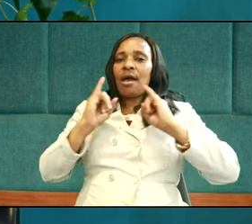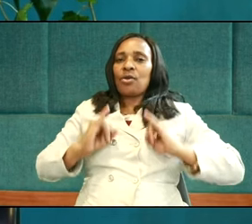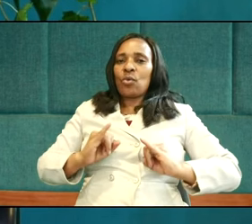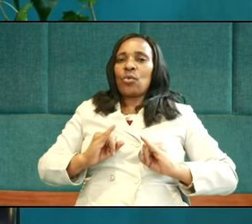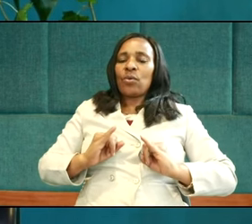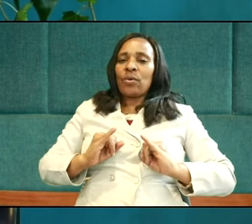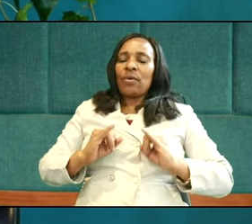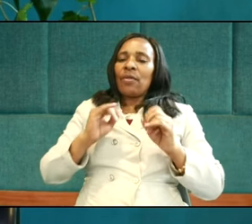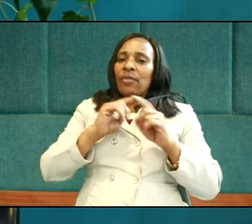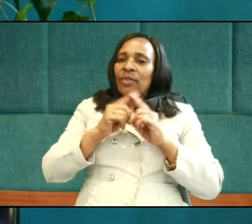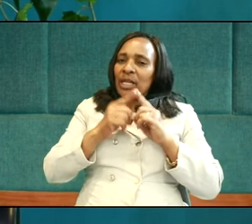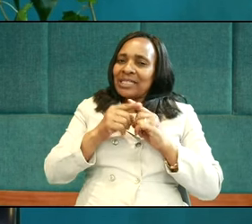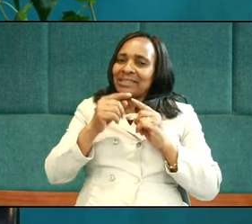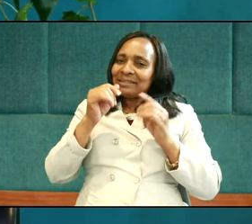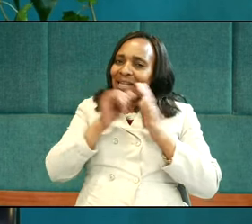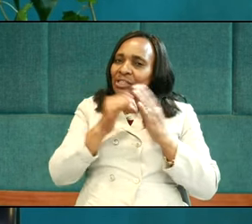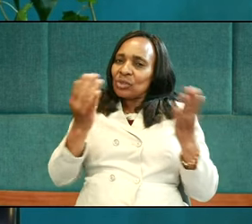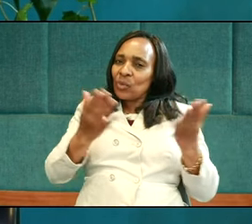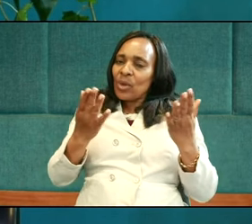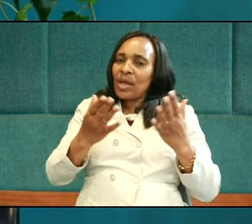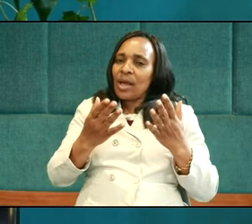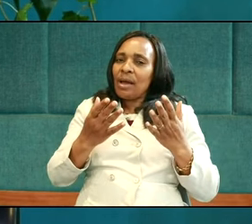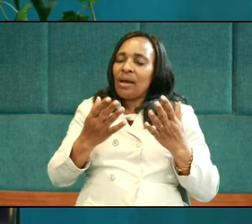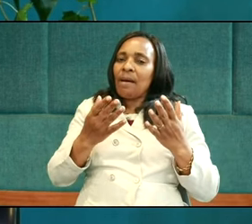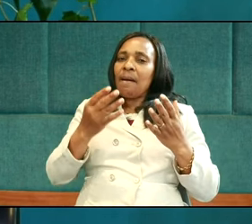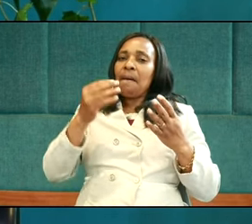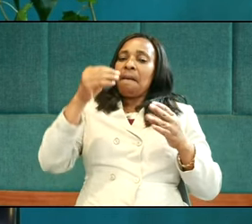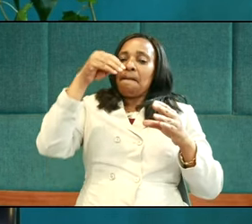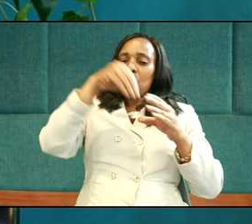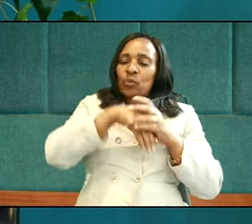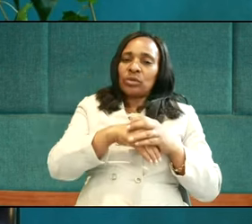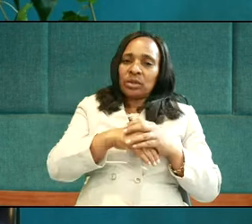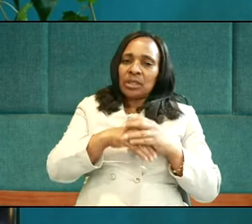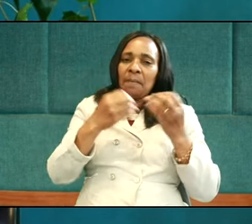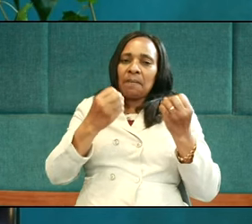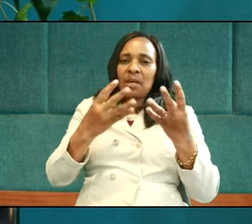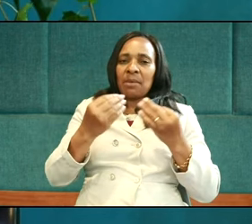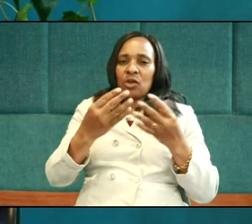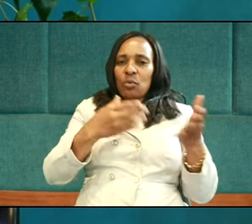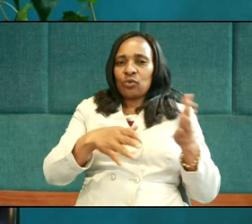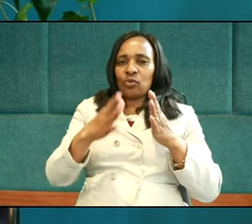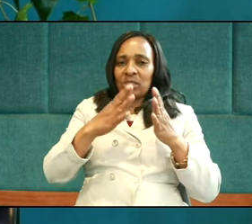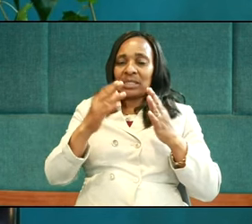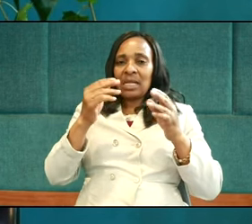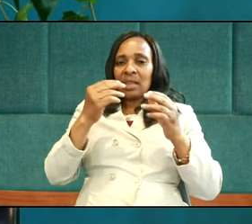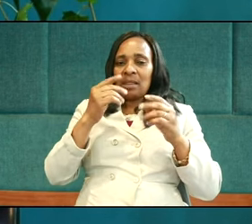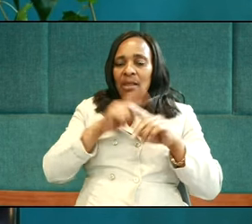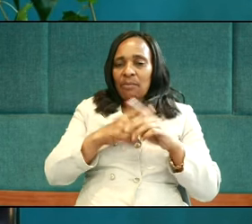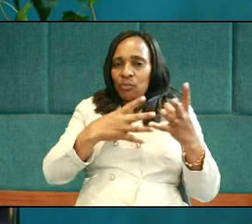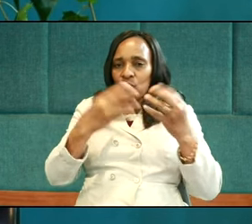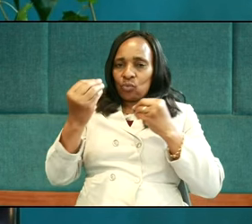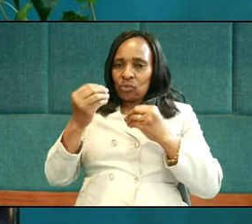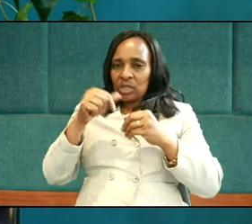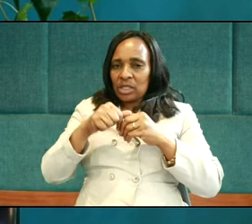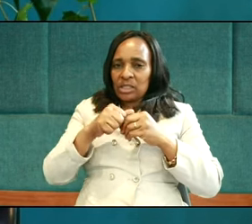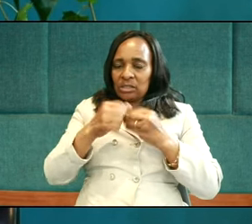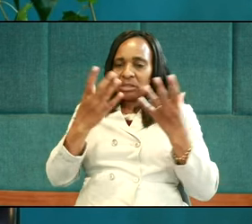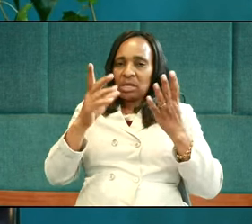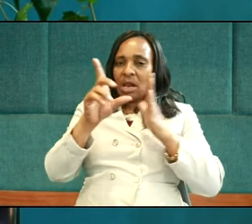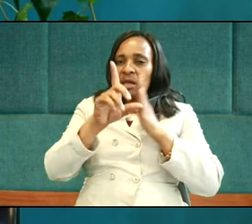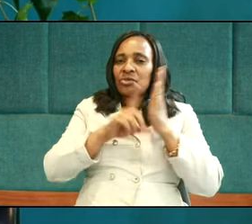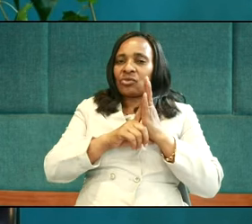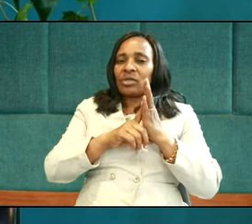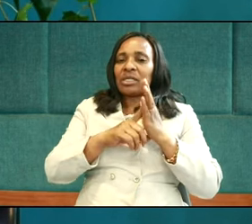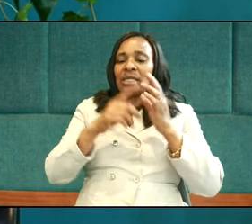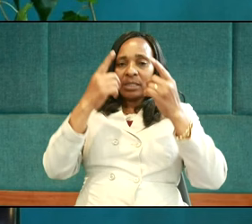then that is where we place most of our priority. So as we go through this lesson, it will help us decipher if